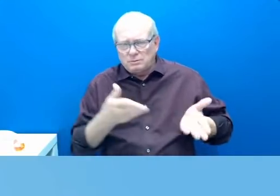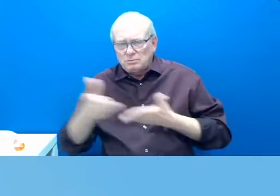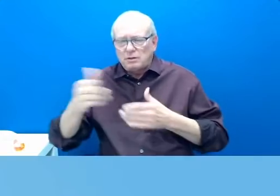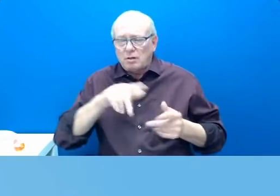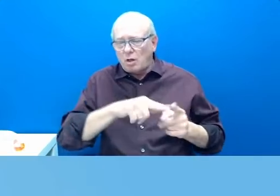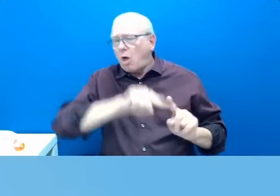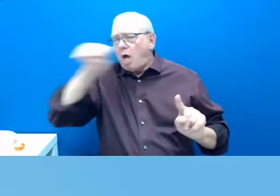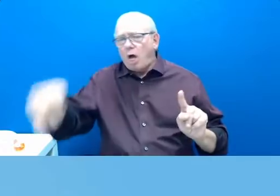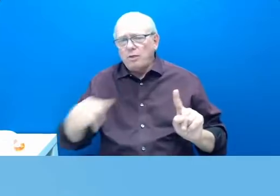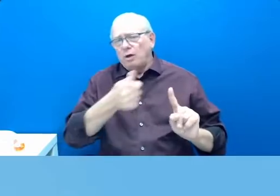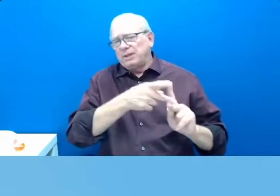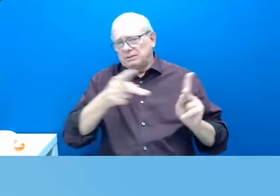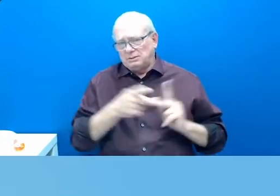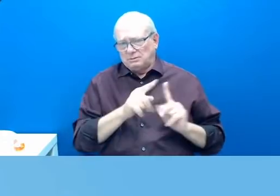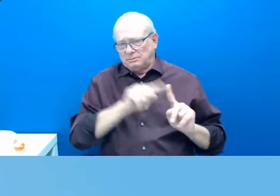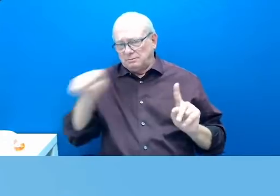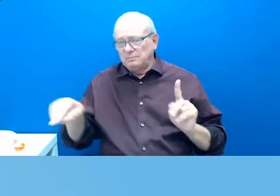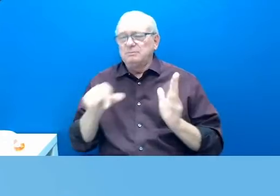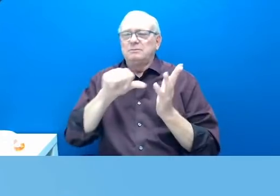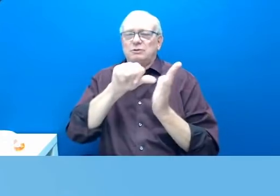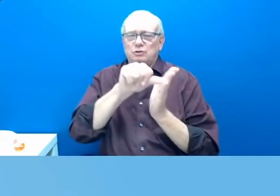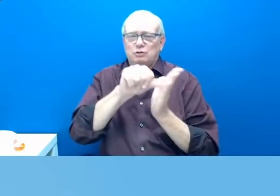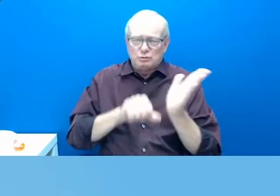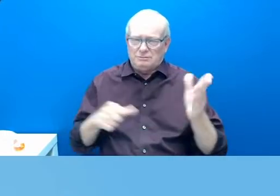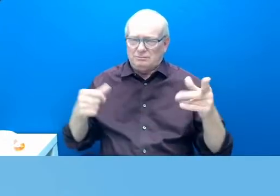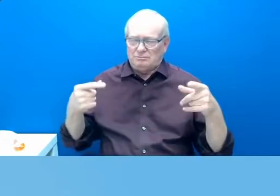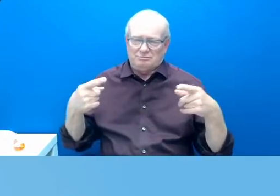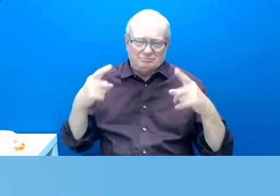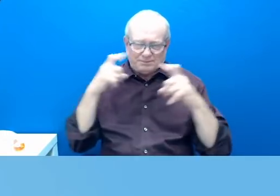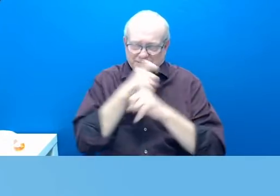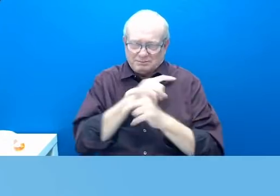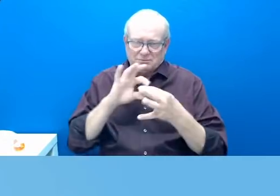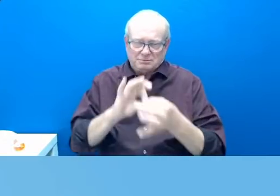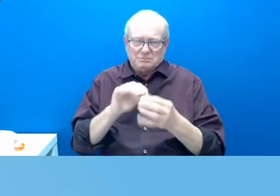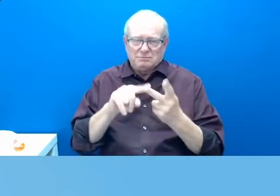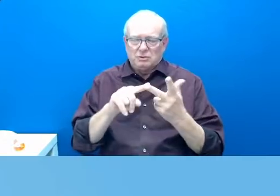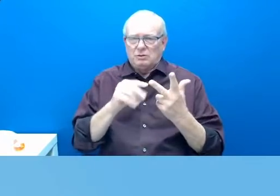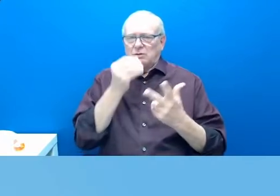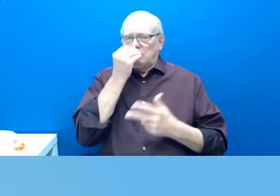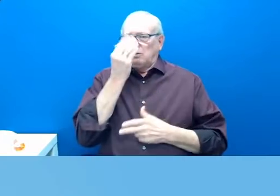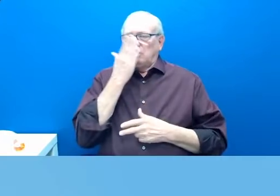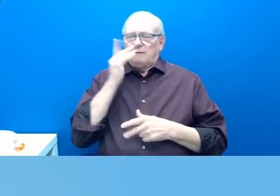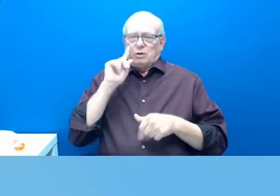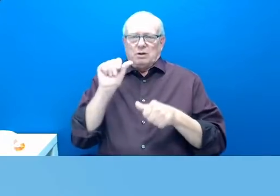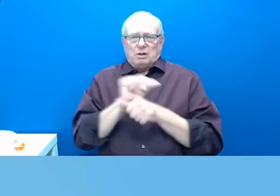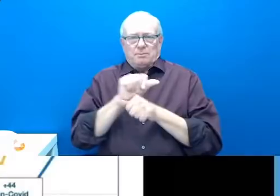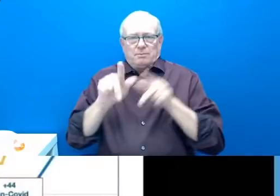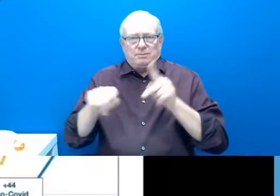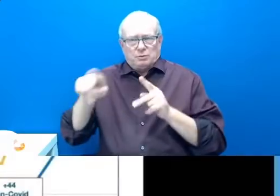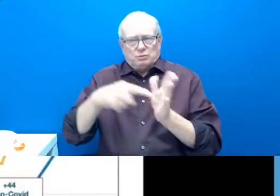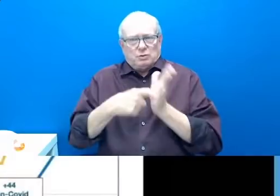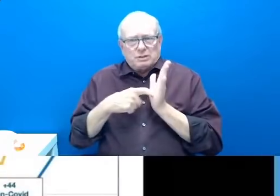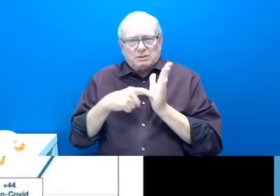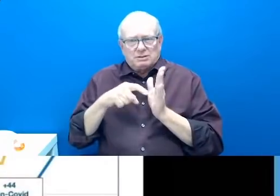of patients around the realities facing Albertans in need of surgical interventions.